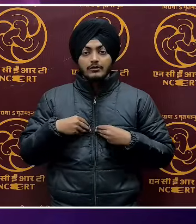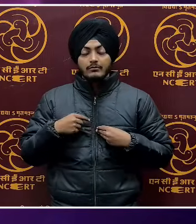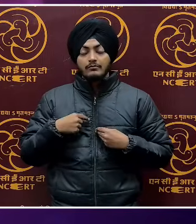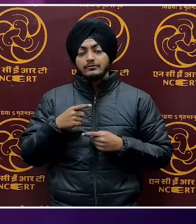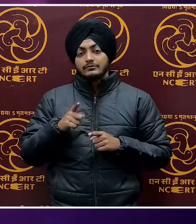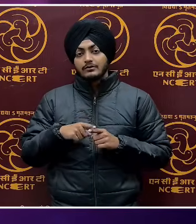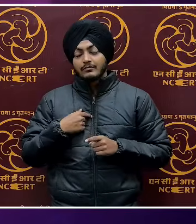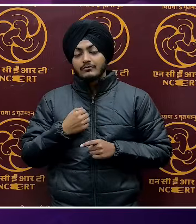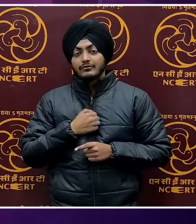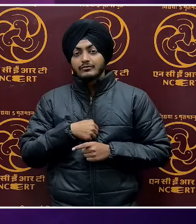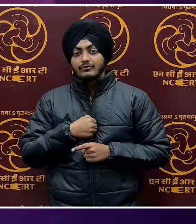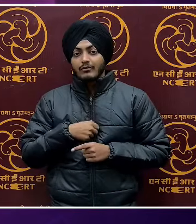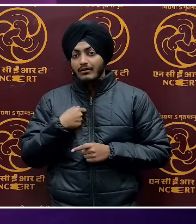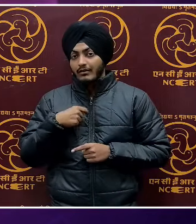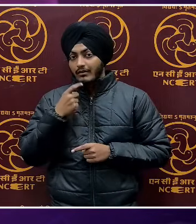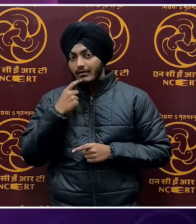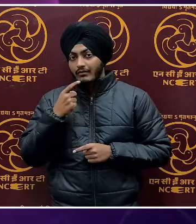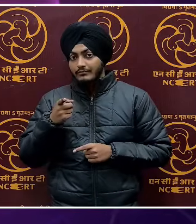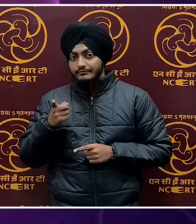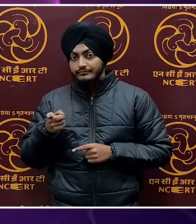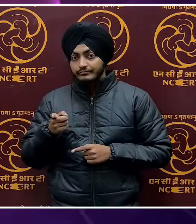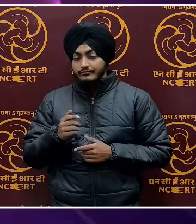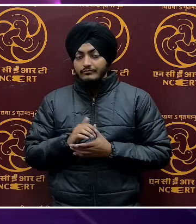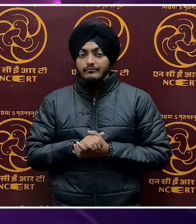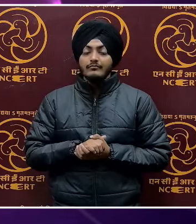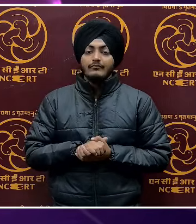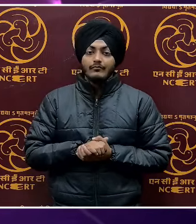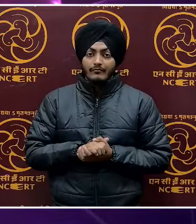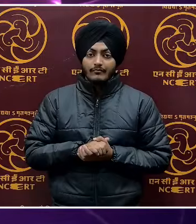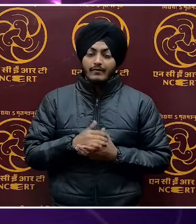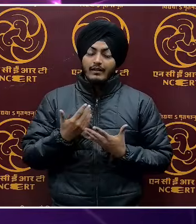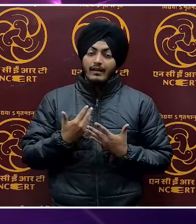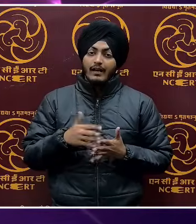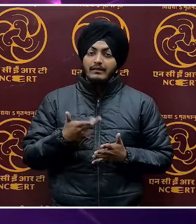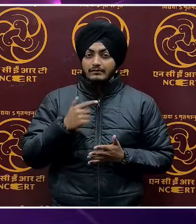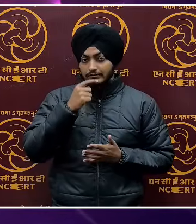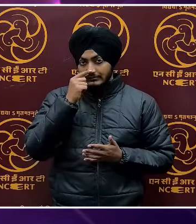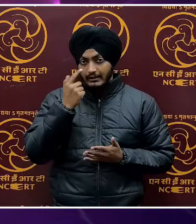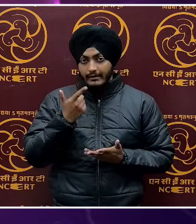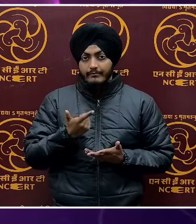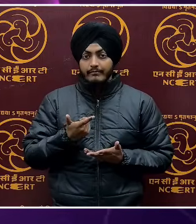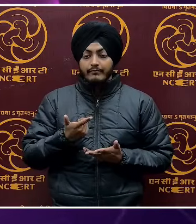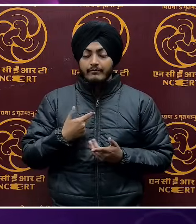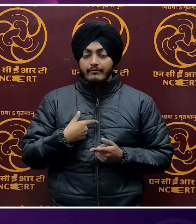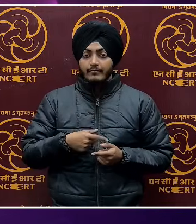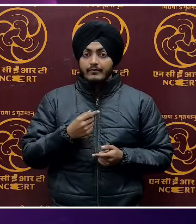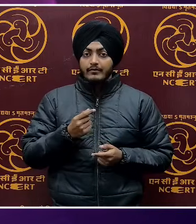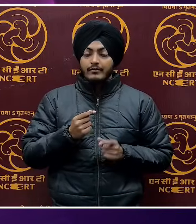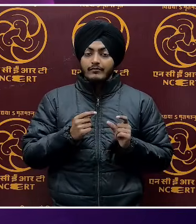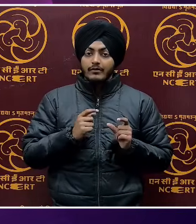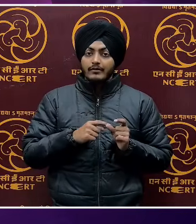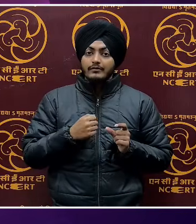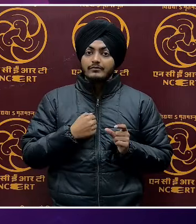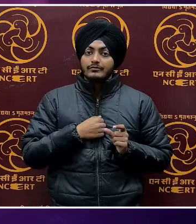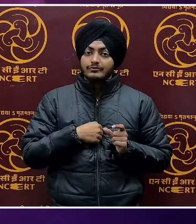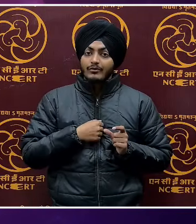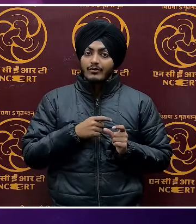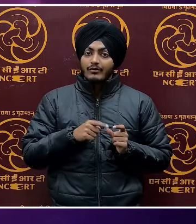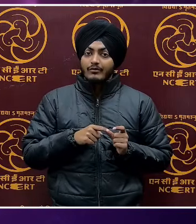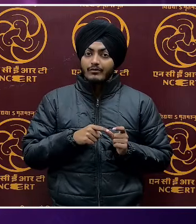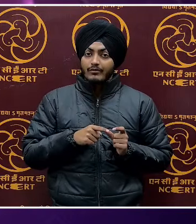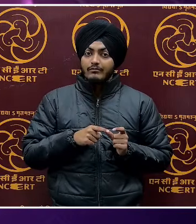our action. So we shouldn't feel any sort of shame while using this word sorry. It is